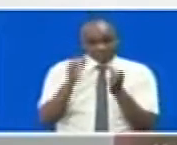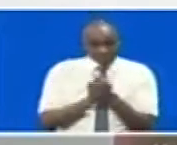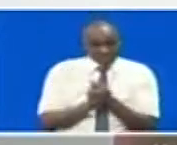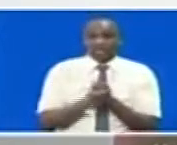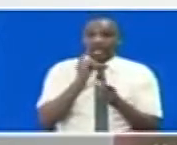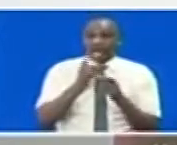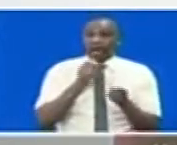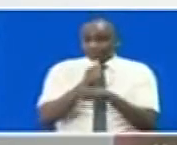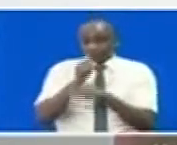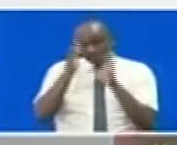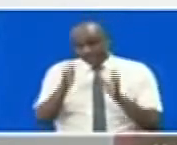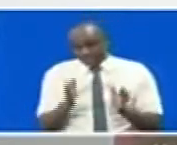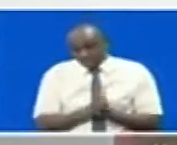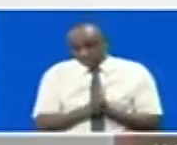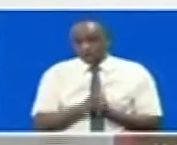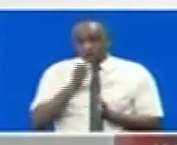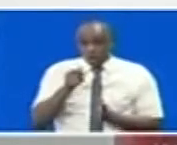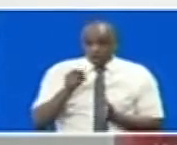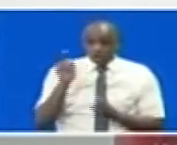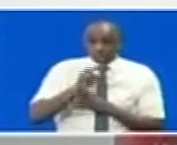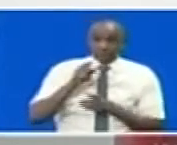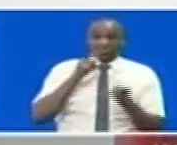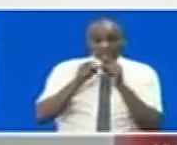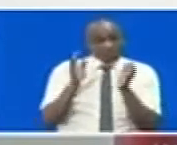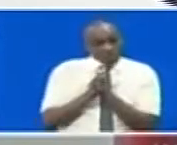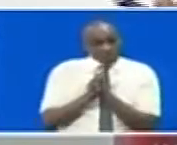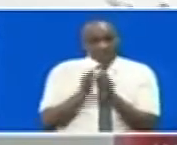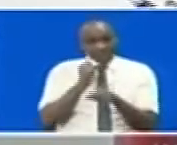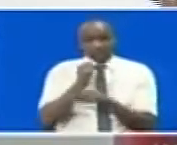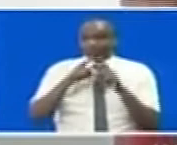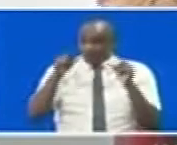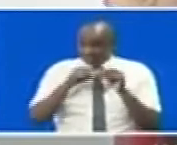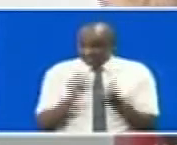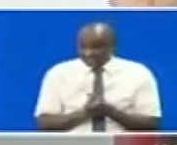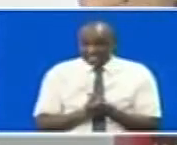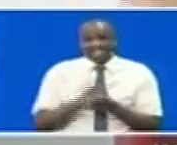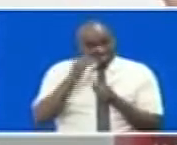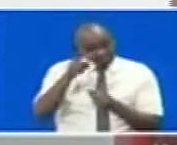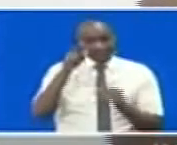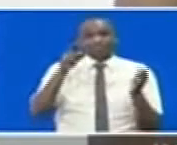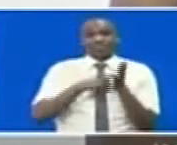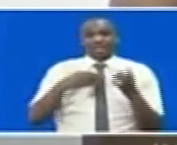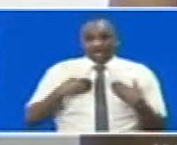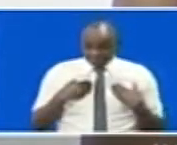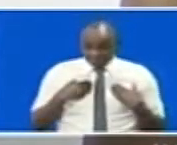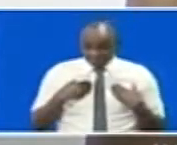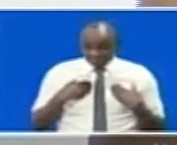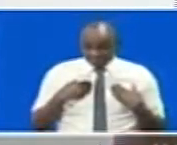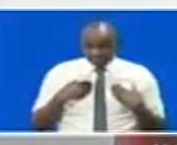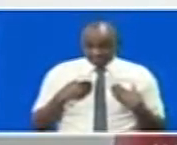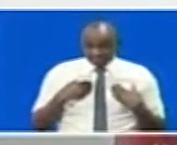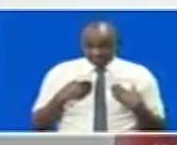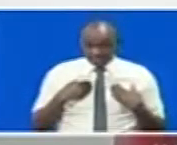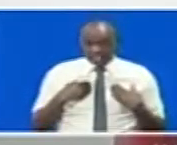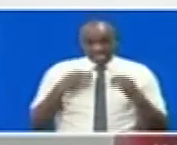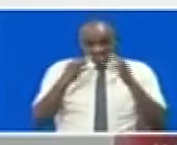threatening, abusive, or insulting, or involves the use of threatening, abusive, or insulting words, commits an offense, Prof, here's where it gets interesting,